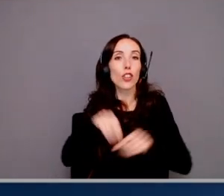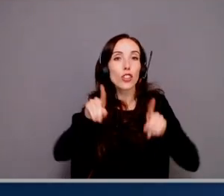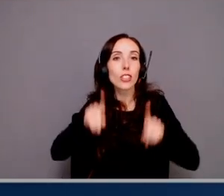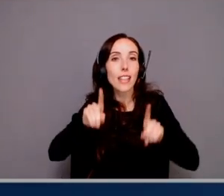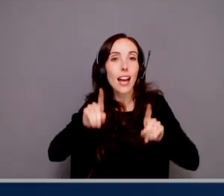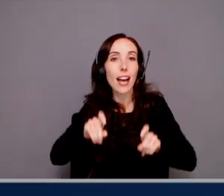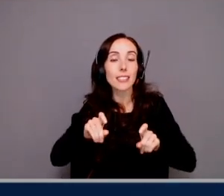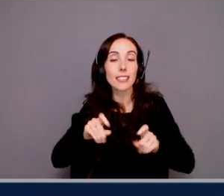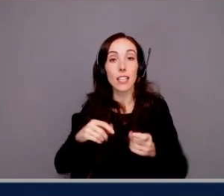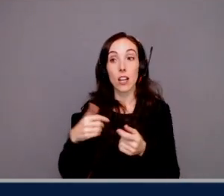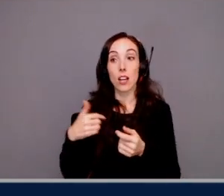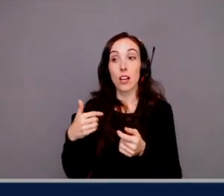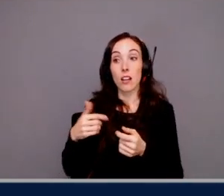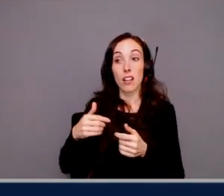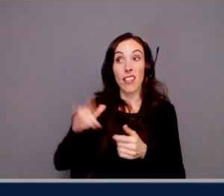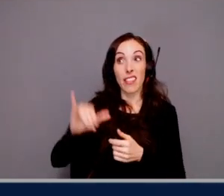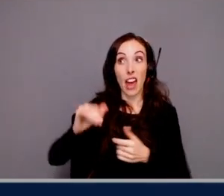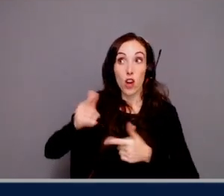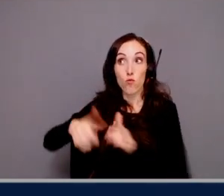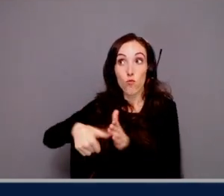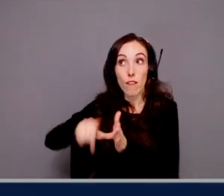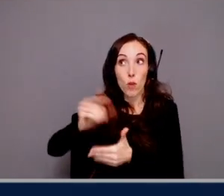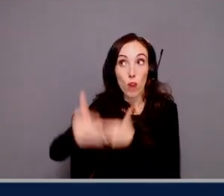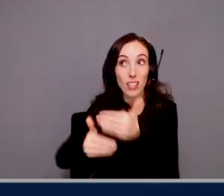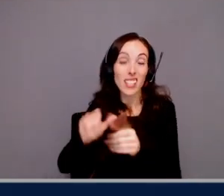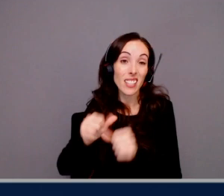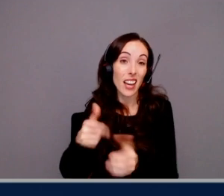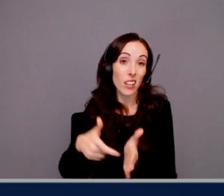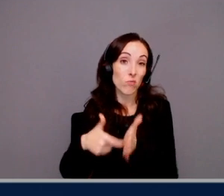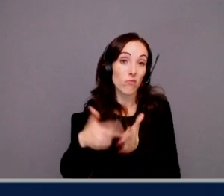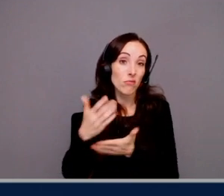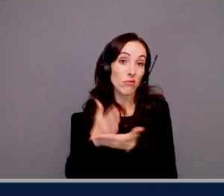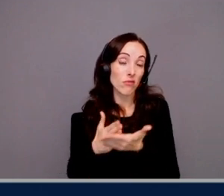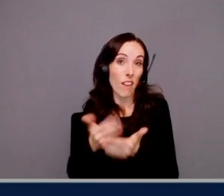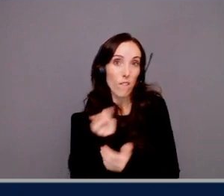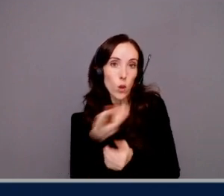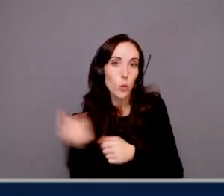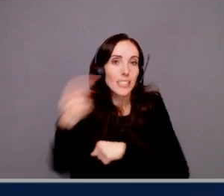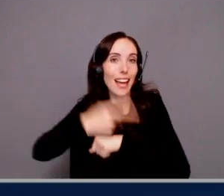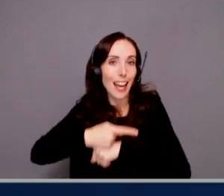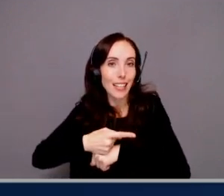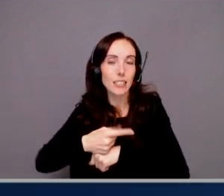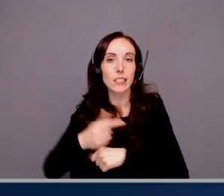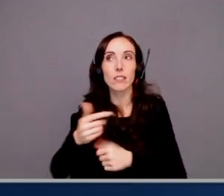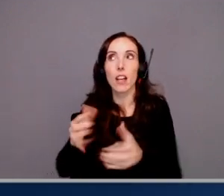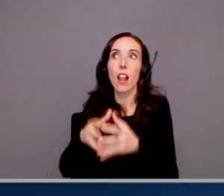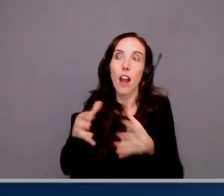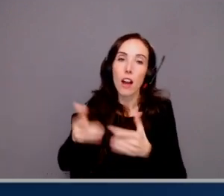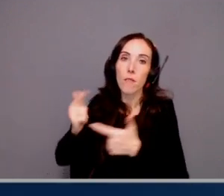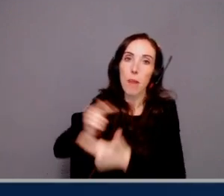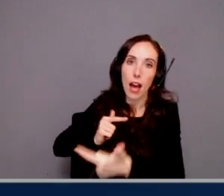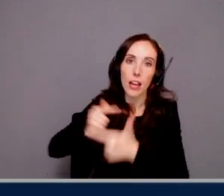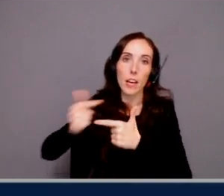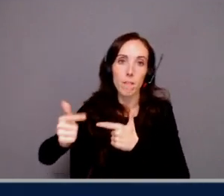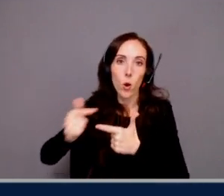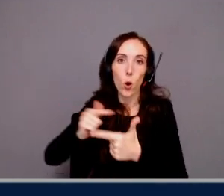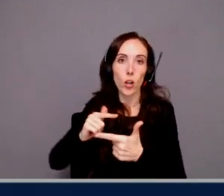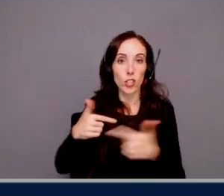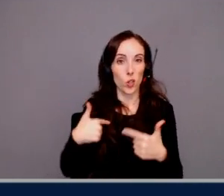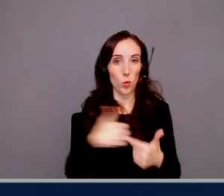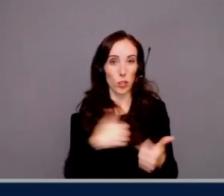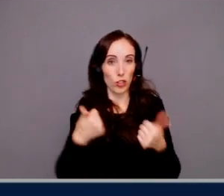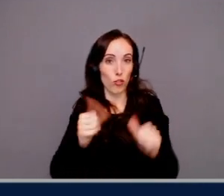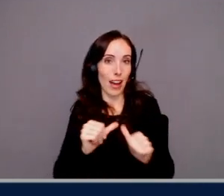process takes like a couple of days typically, even for a Wow, small okay. request. So it's usually a lot of back and forth, and we are going to try to eliminate this